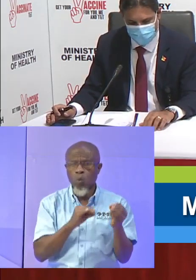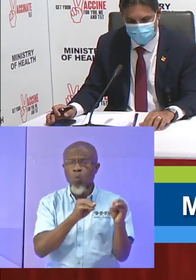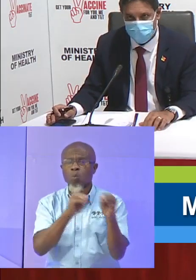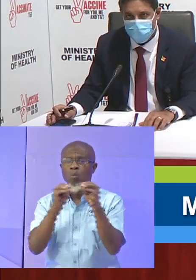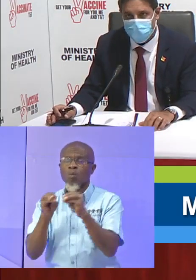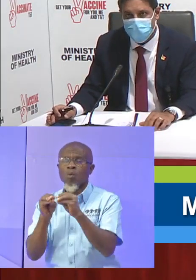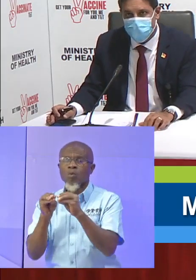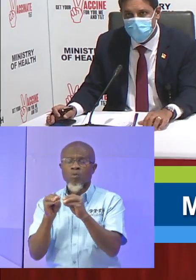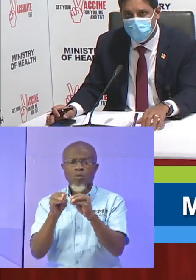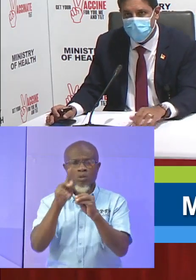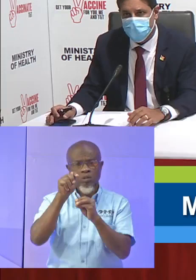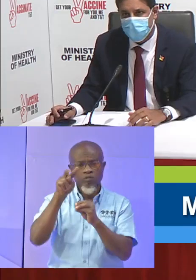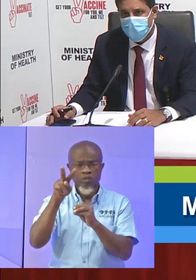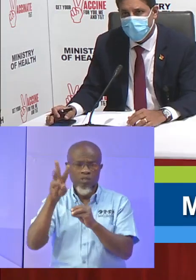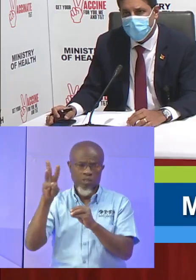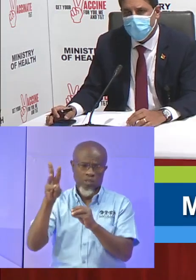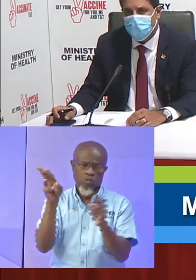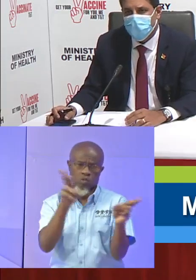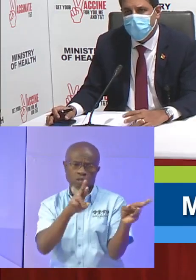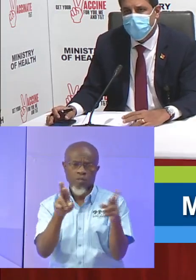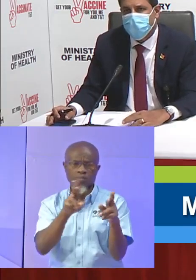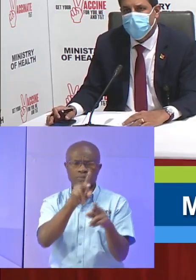TV6. You ready for your question?